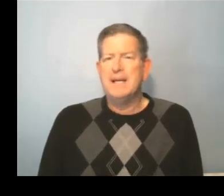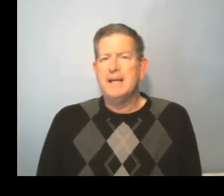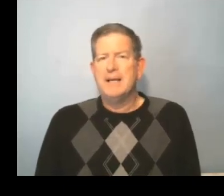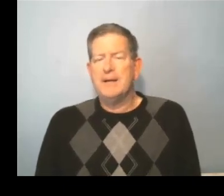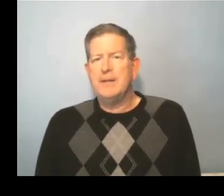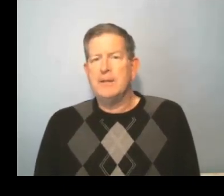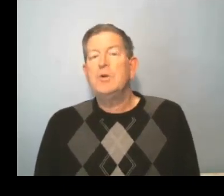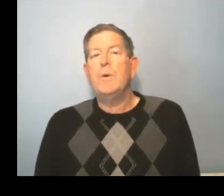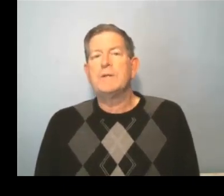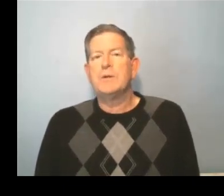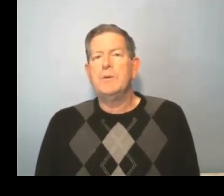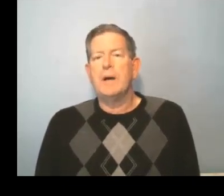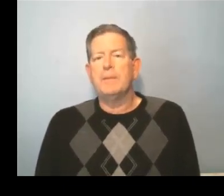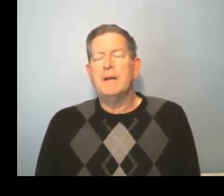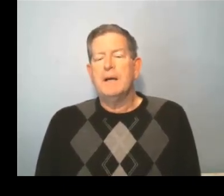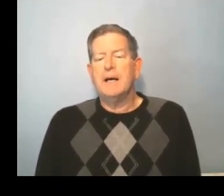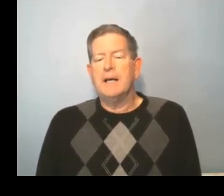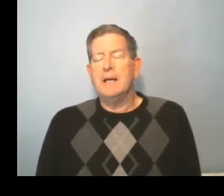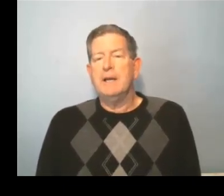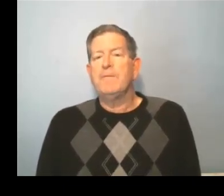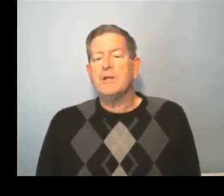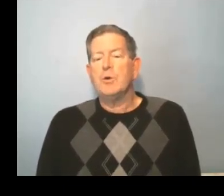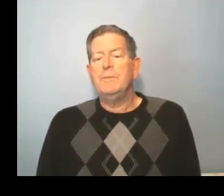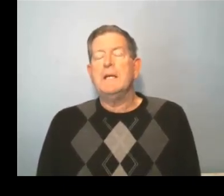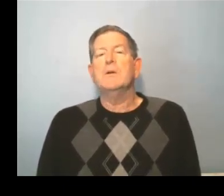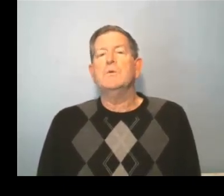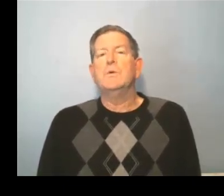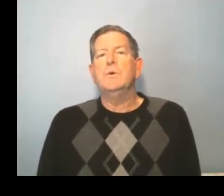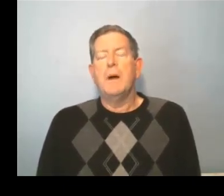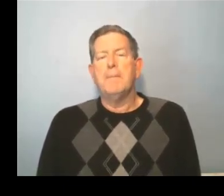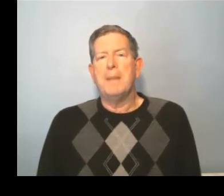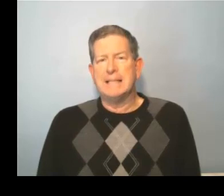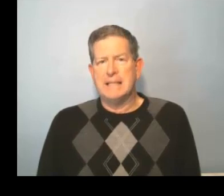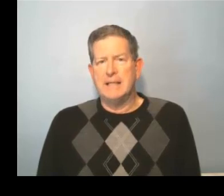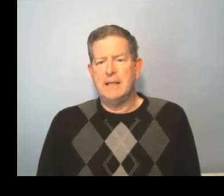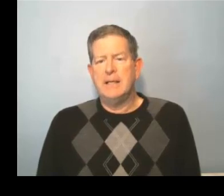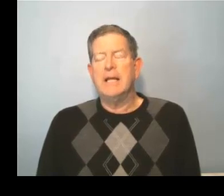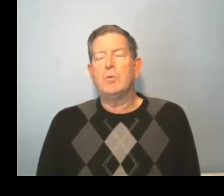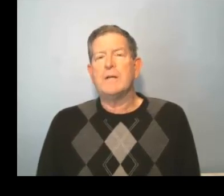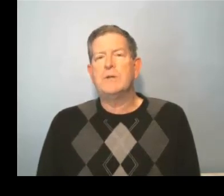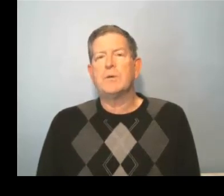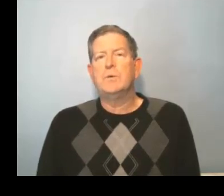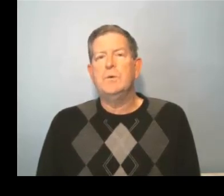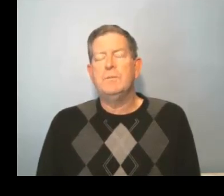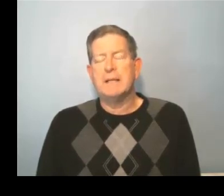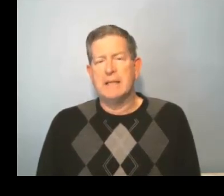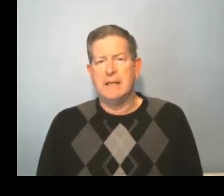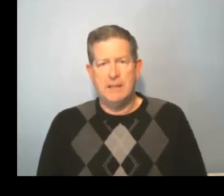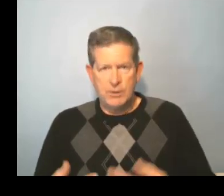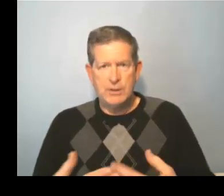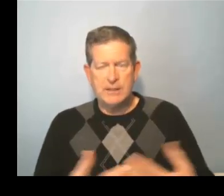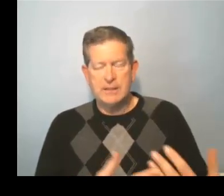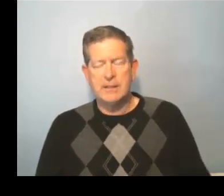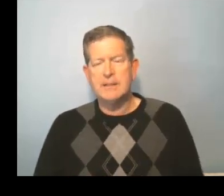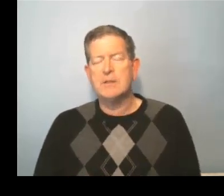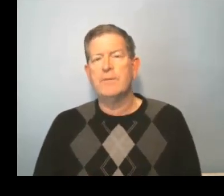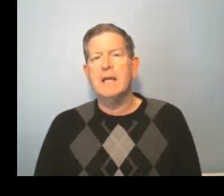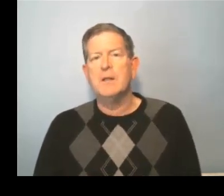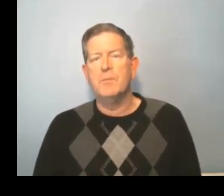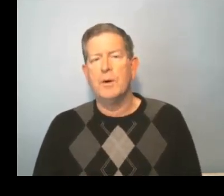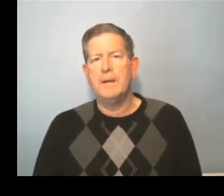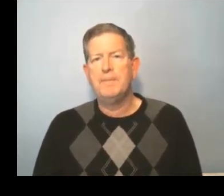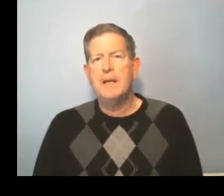p.m., there are two ways to do that. In French, it would be du matin. Il est 3 heures du matin, which has a